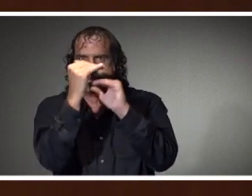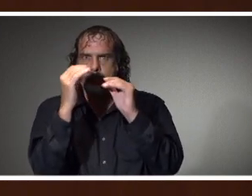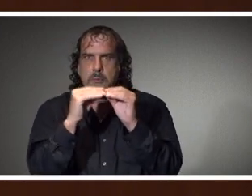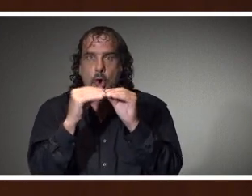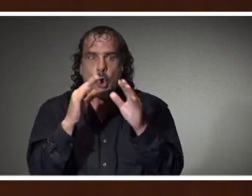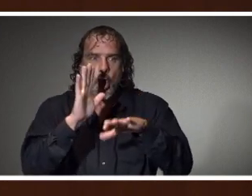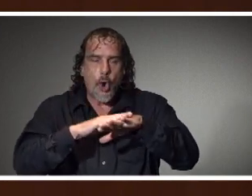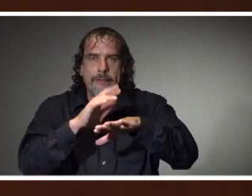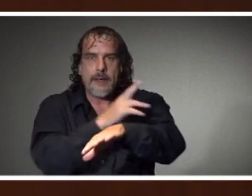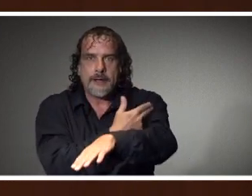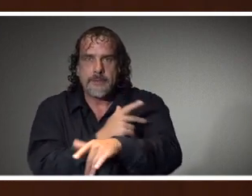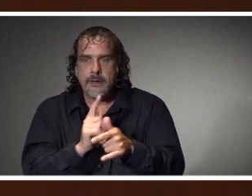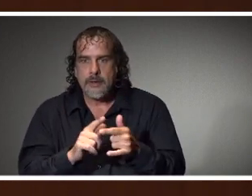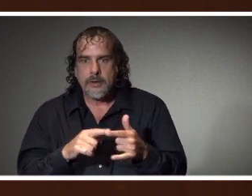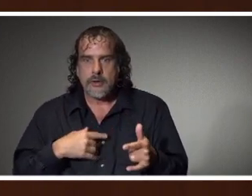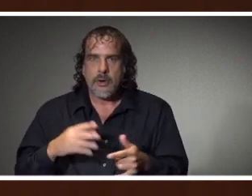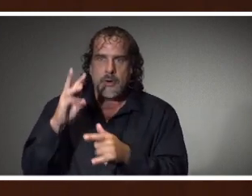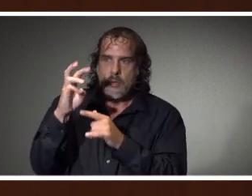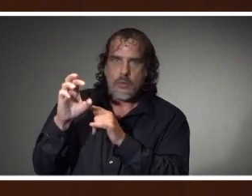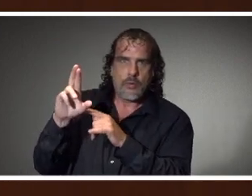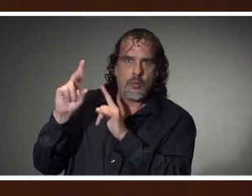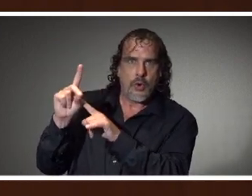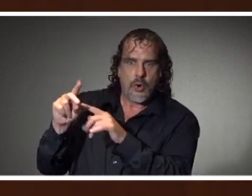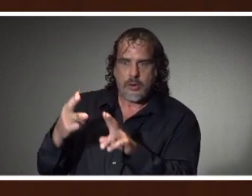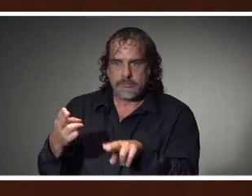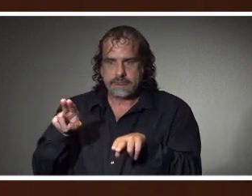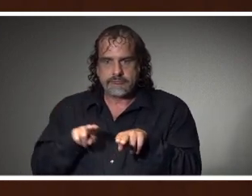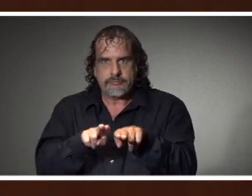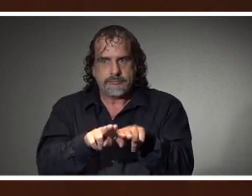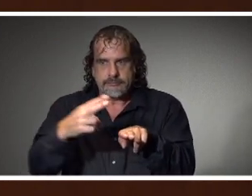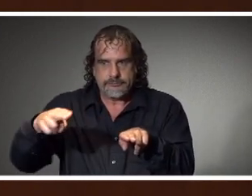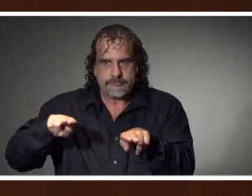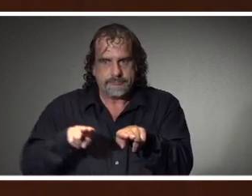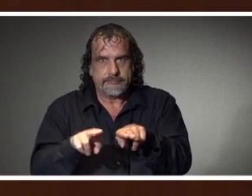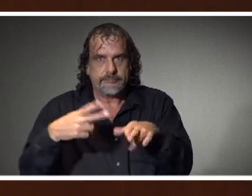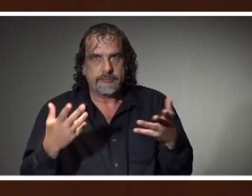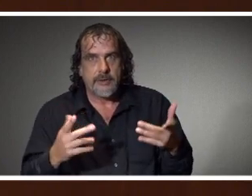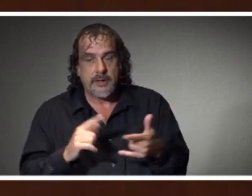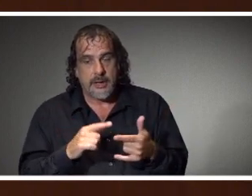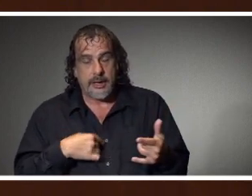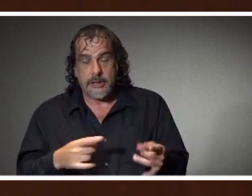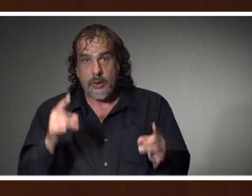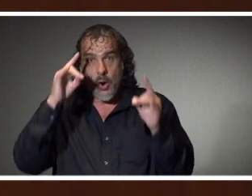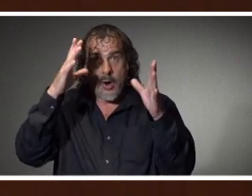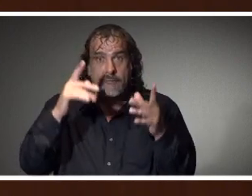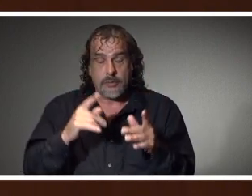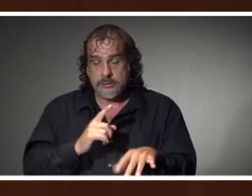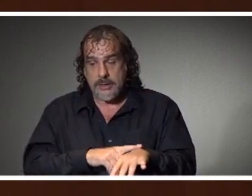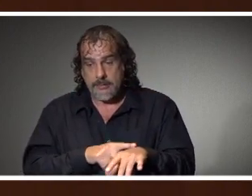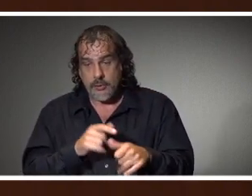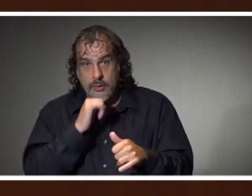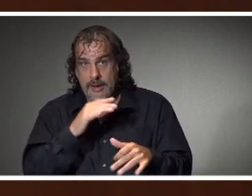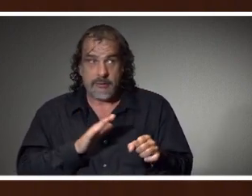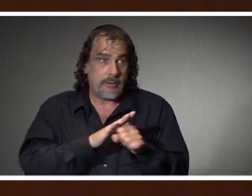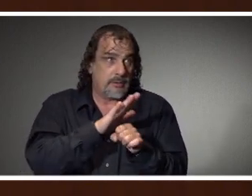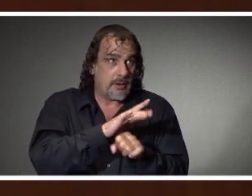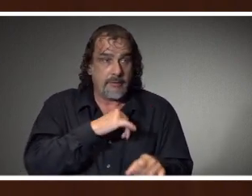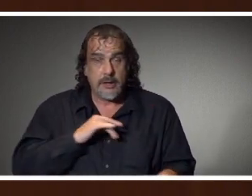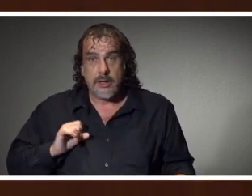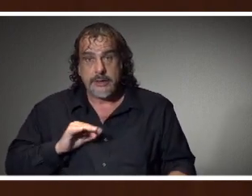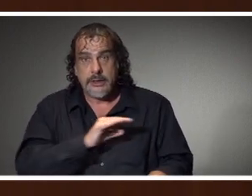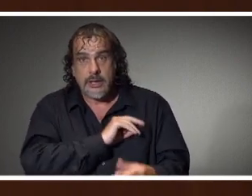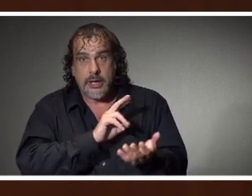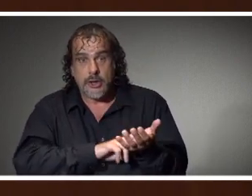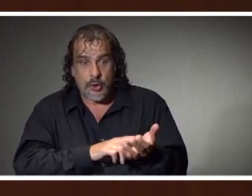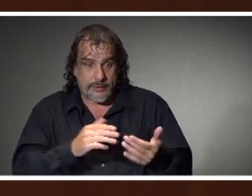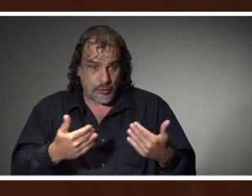you can go to a ward format, or you can double bed, or even crisis level, where you don't have the normal sort of staffing ratios that we